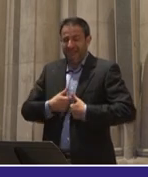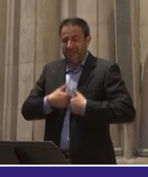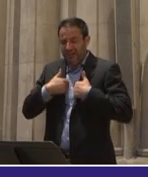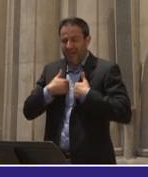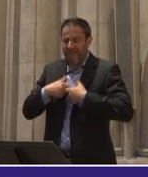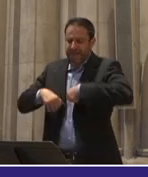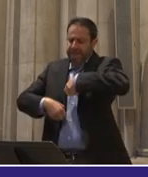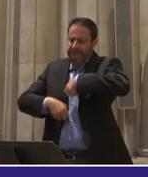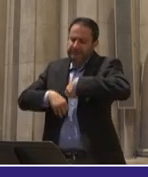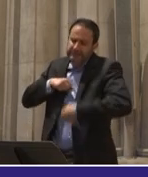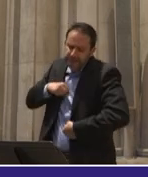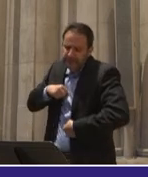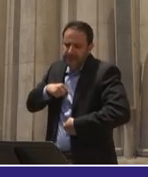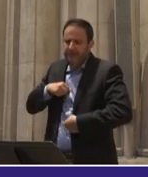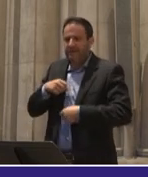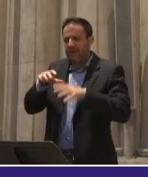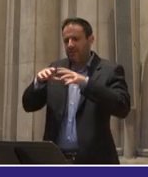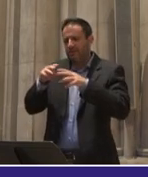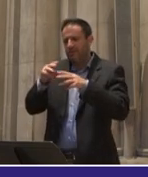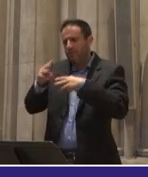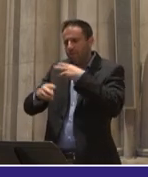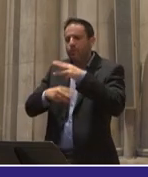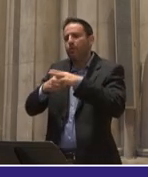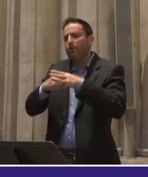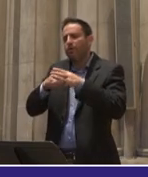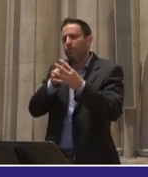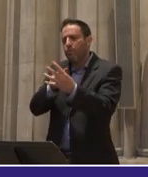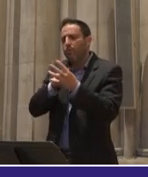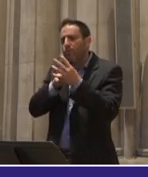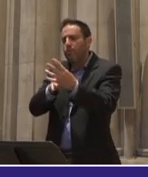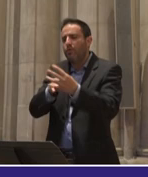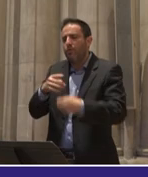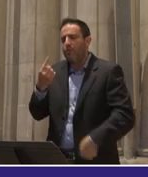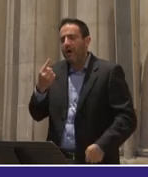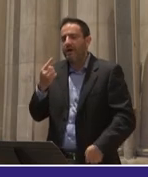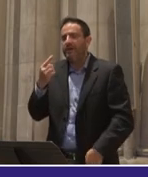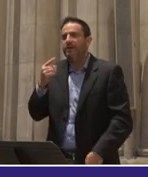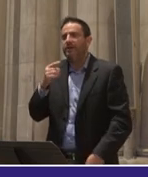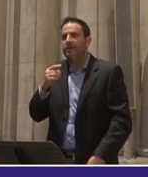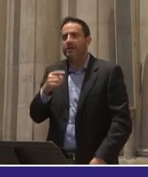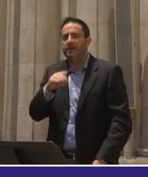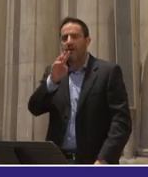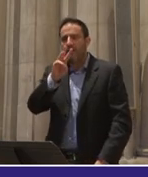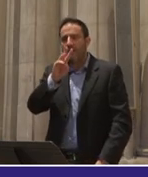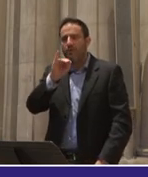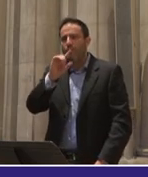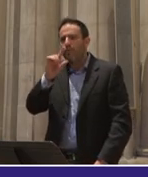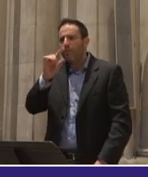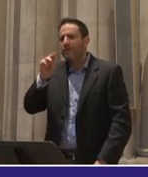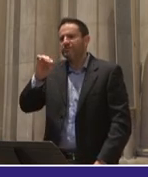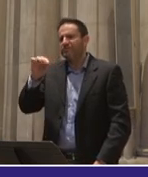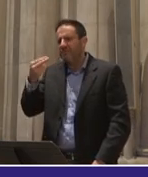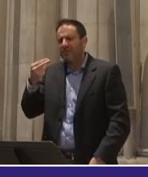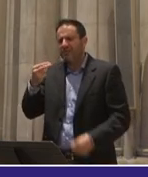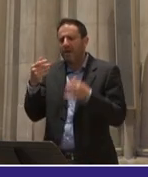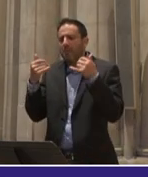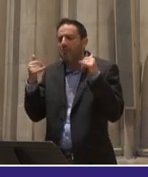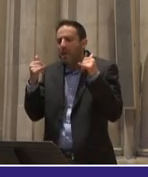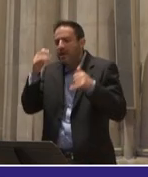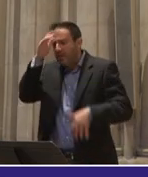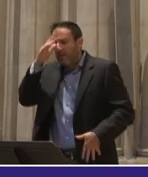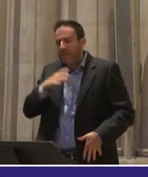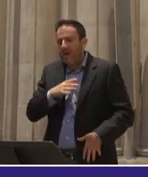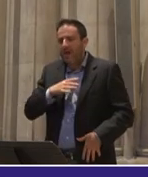in the trenches of World War I. And Will Smith plays Bagger Vance, who's this mysterious man who shows